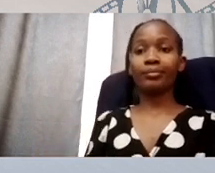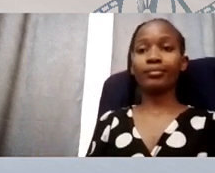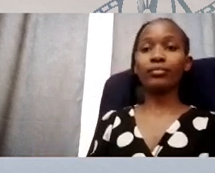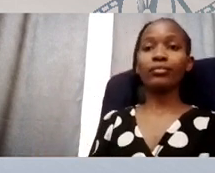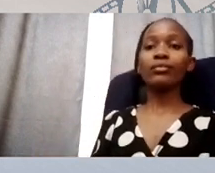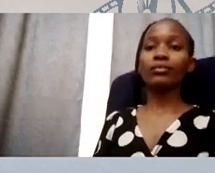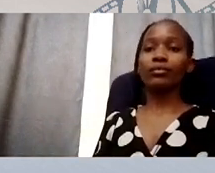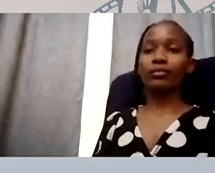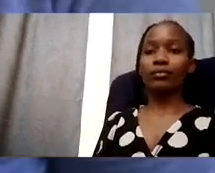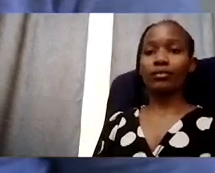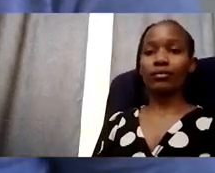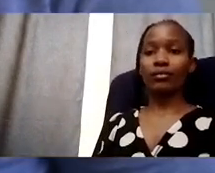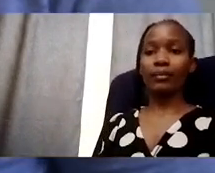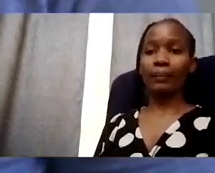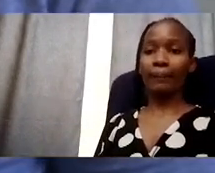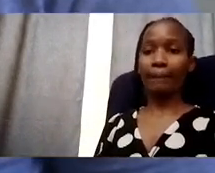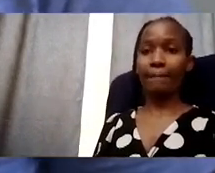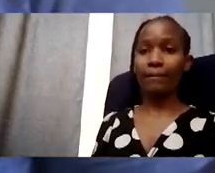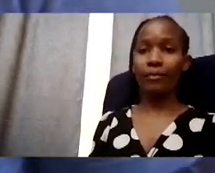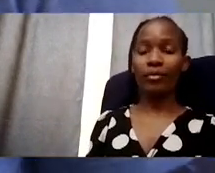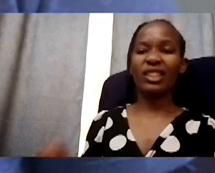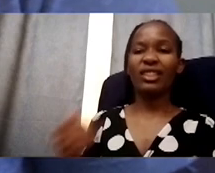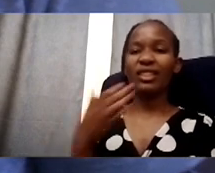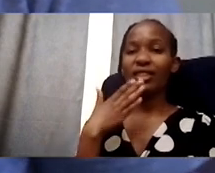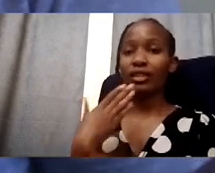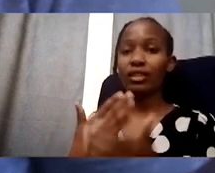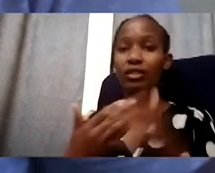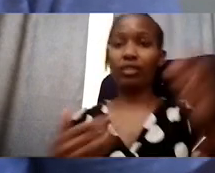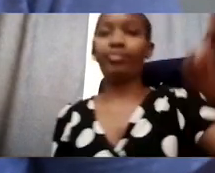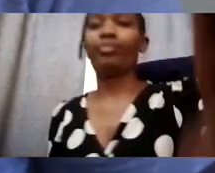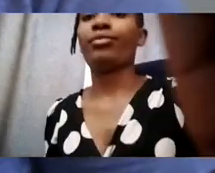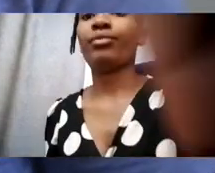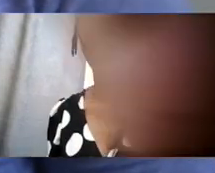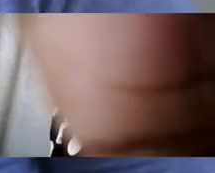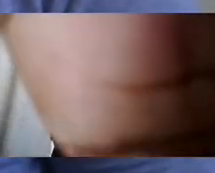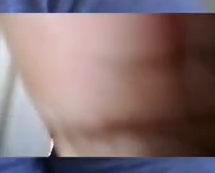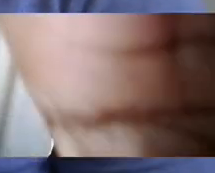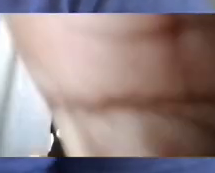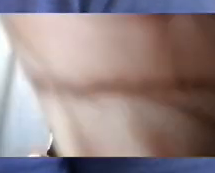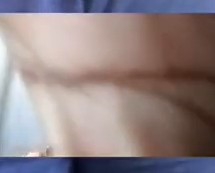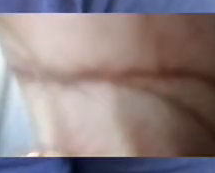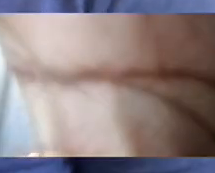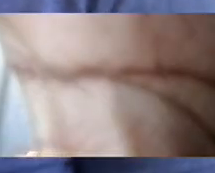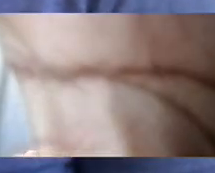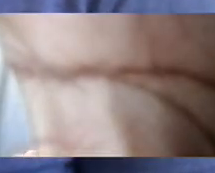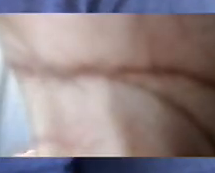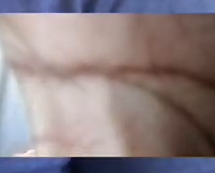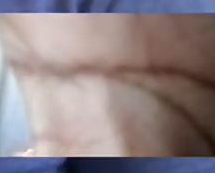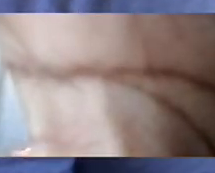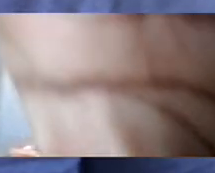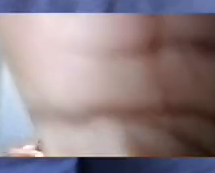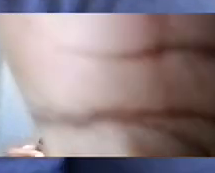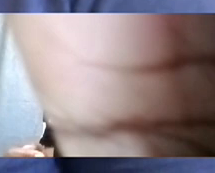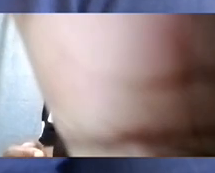Thank you very much, Chris, Rono, Natike, and the other people who are listening to us. When we